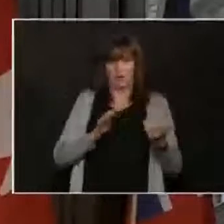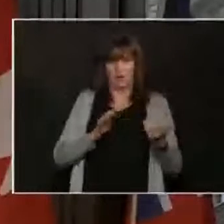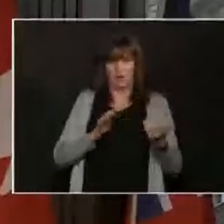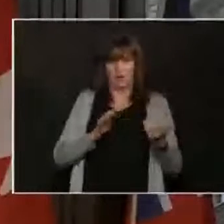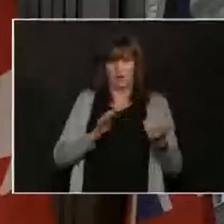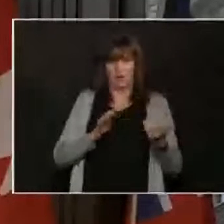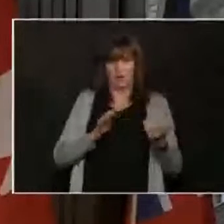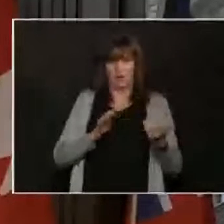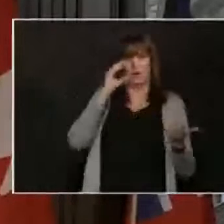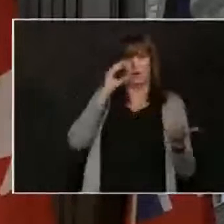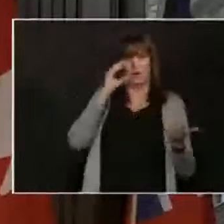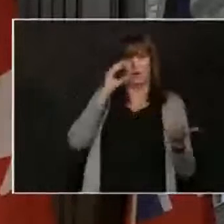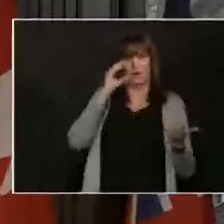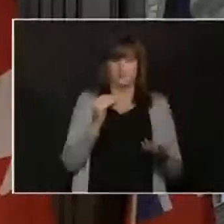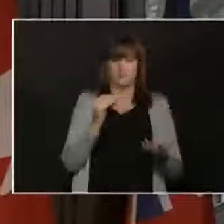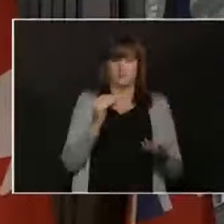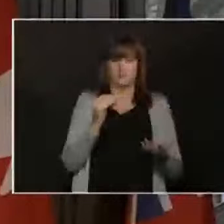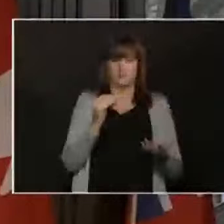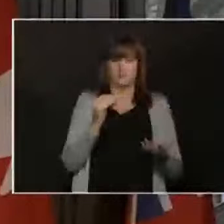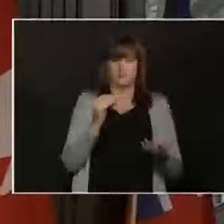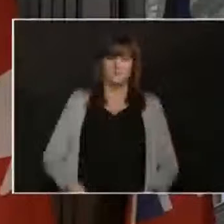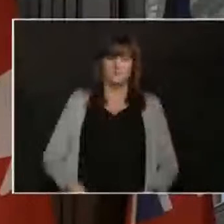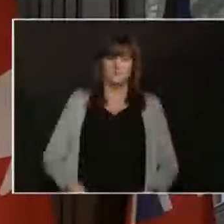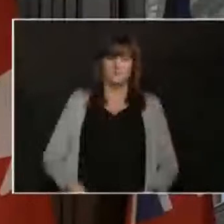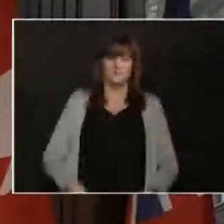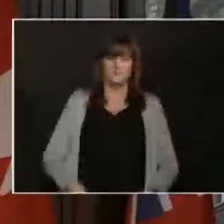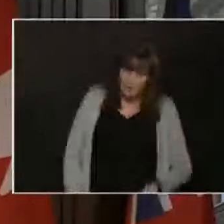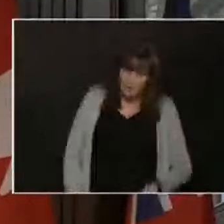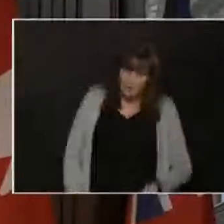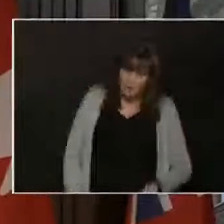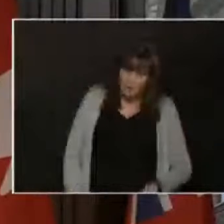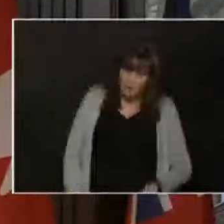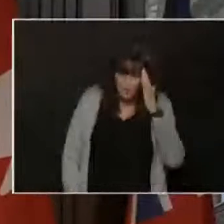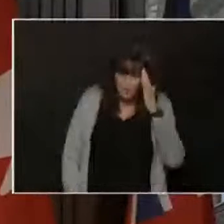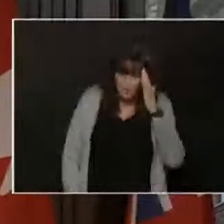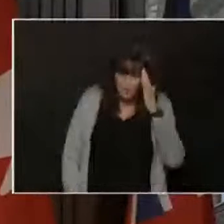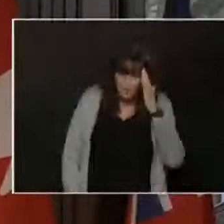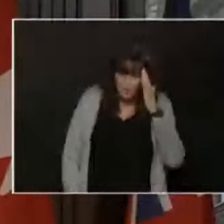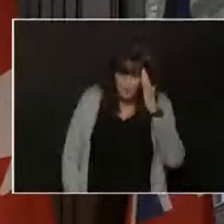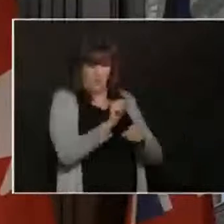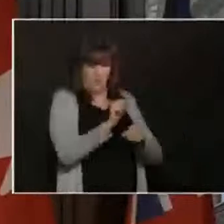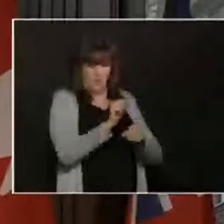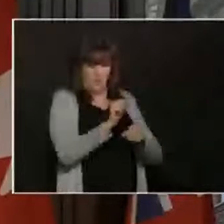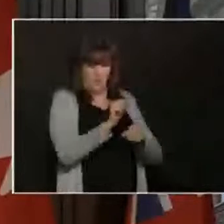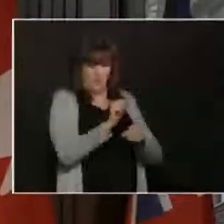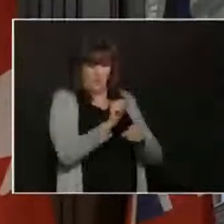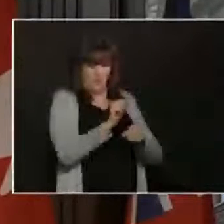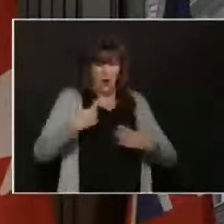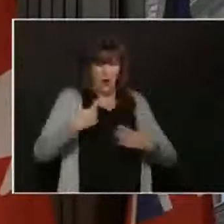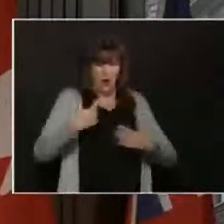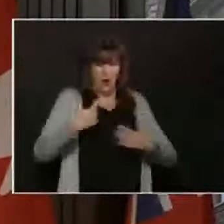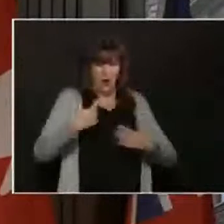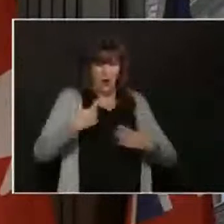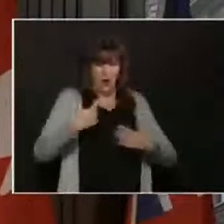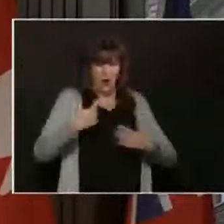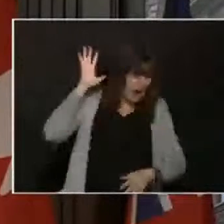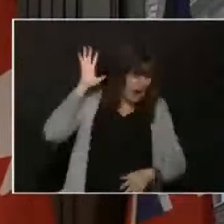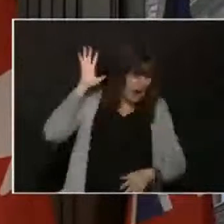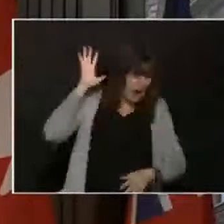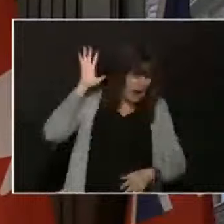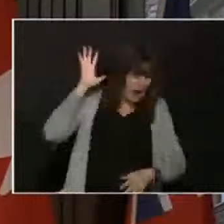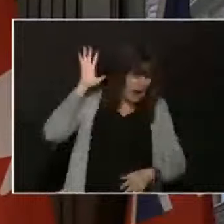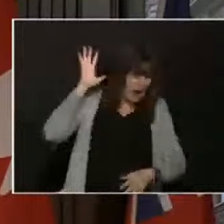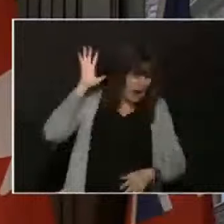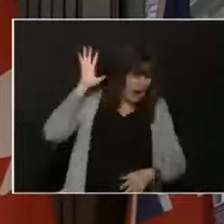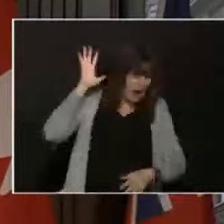will do everything to help cope with this crisis. Hallways will be used to house makeshift intensive care